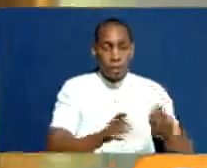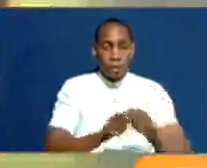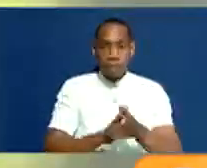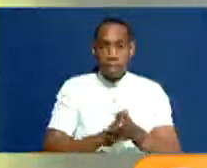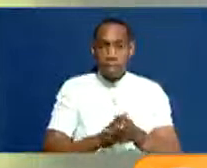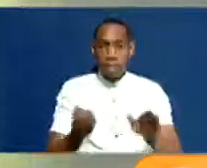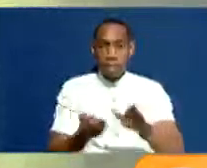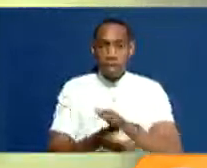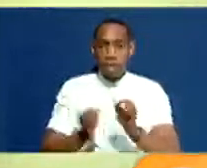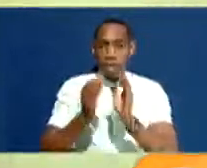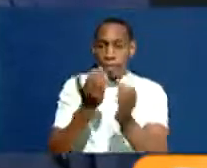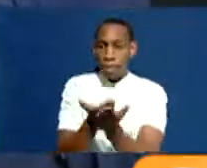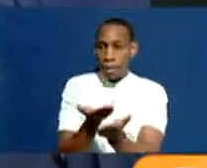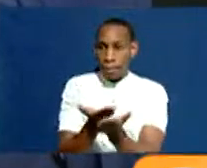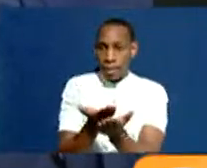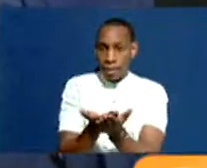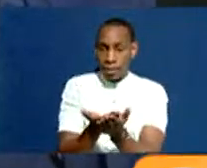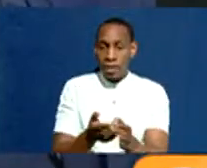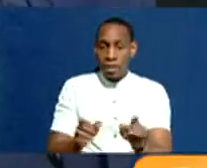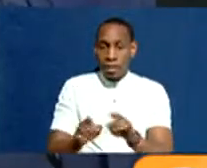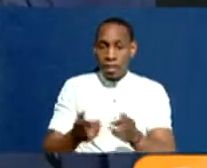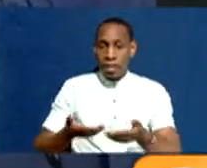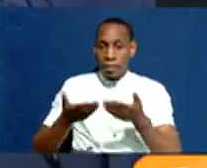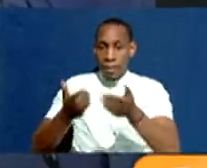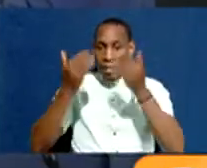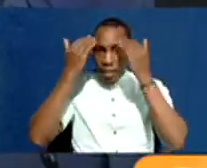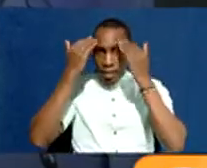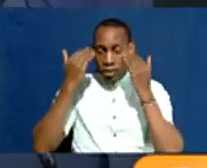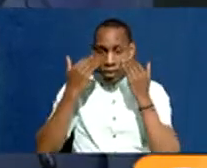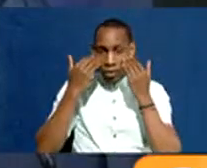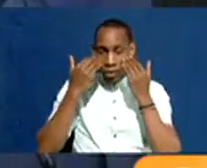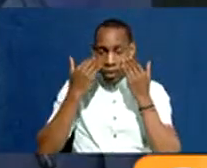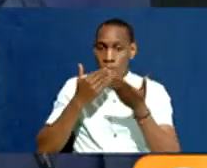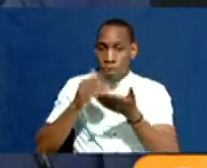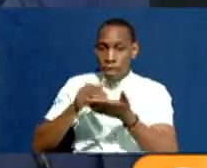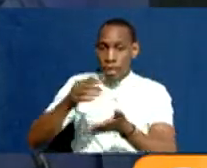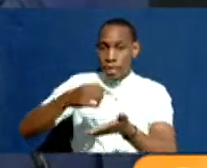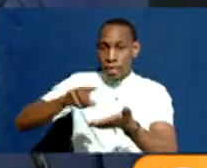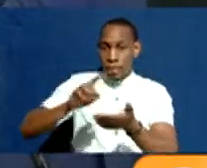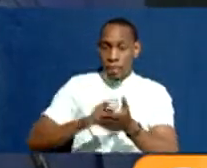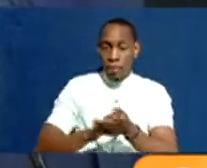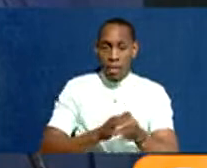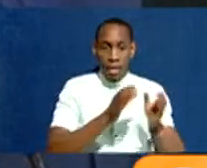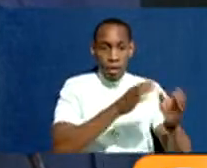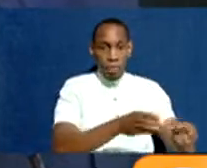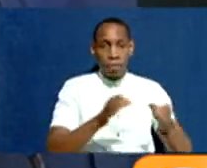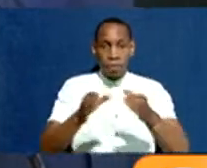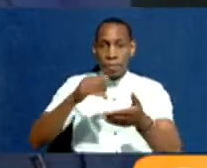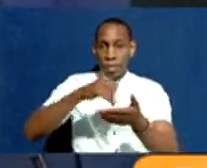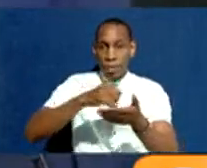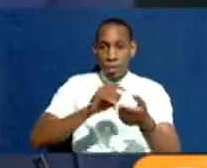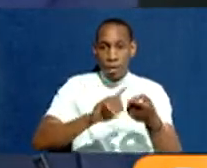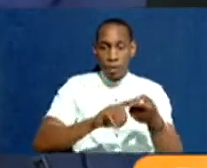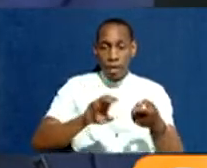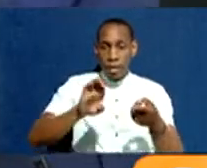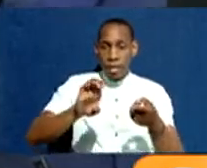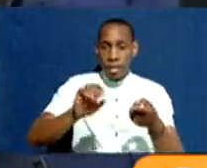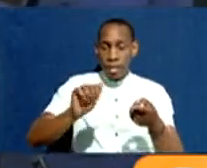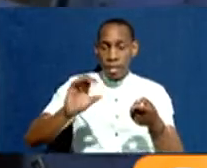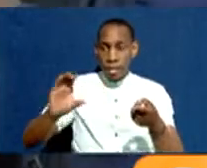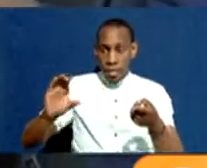file a formal application and provide the court with a consent letter from the parties, including the Ethics